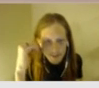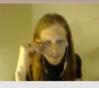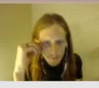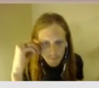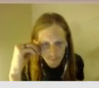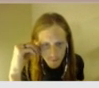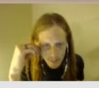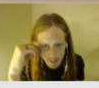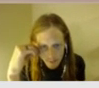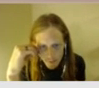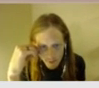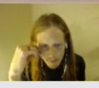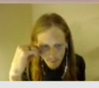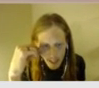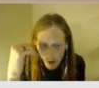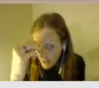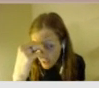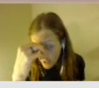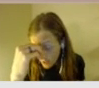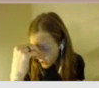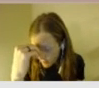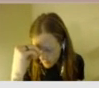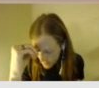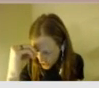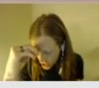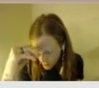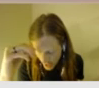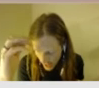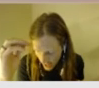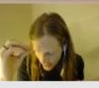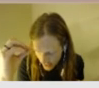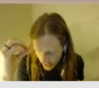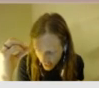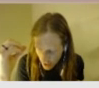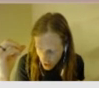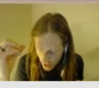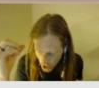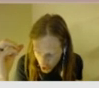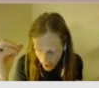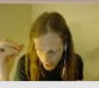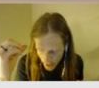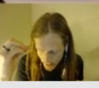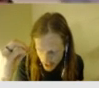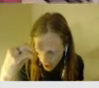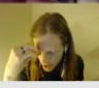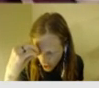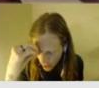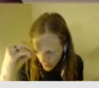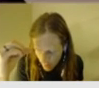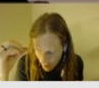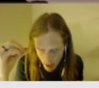to go try something different, you know? And it, to jump in, I think that enjoying yourself is